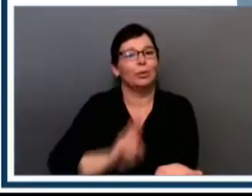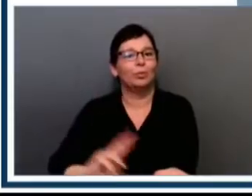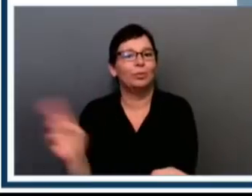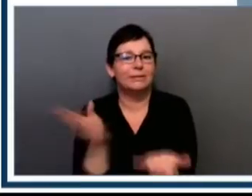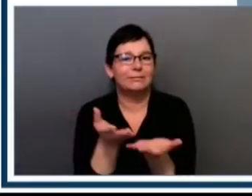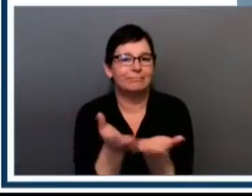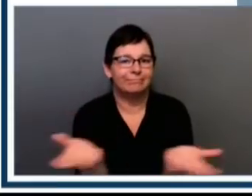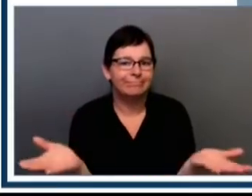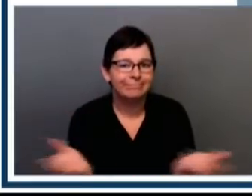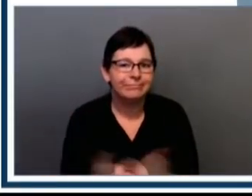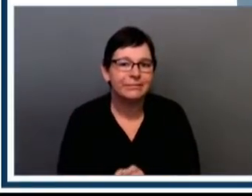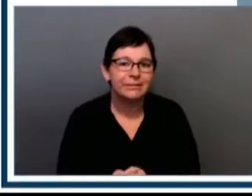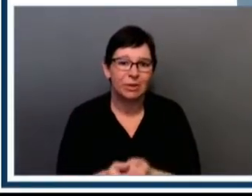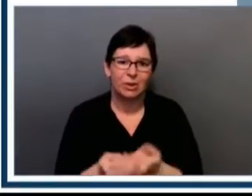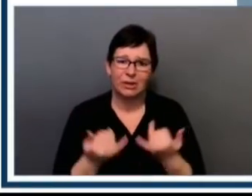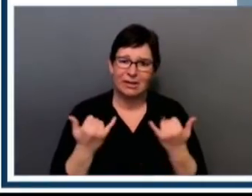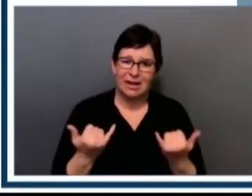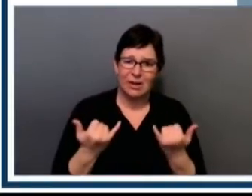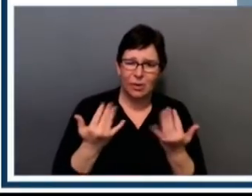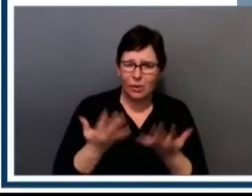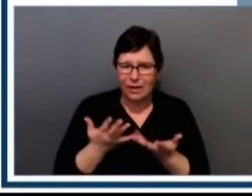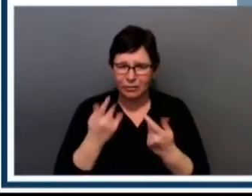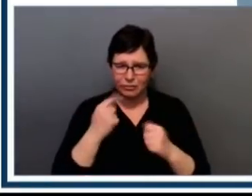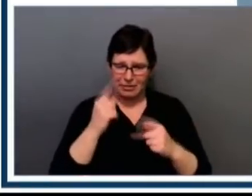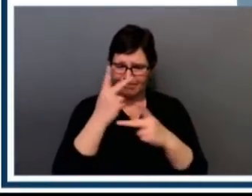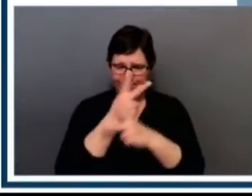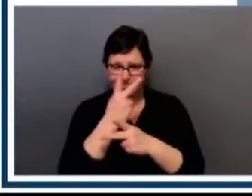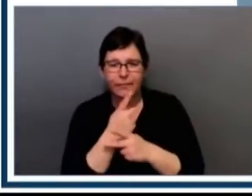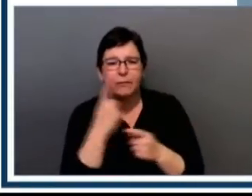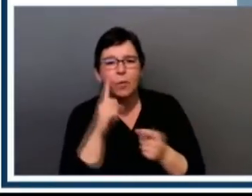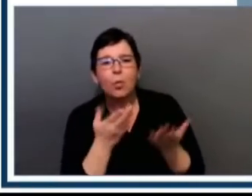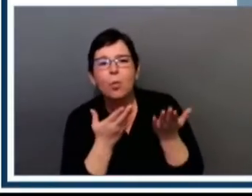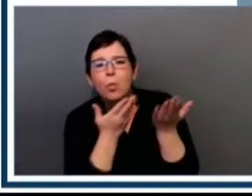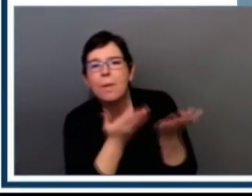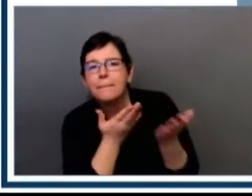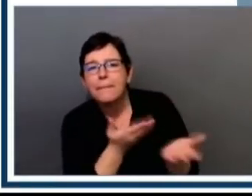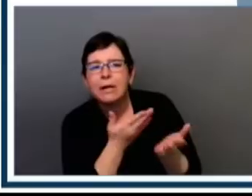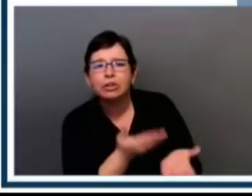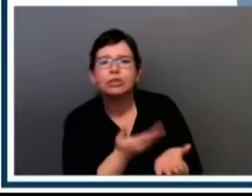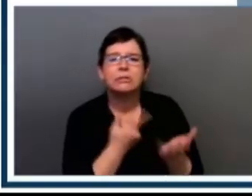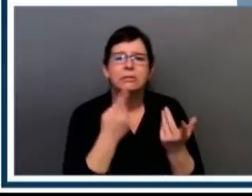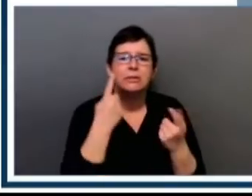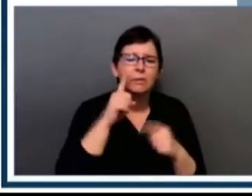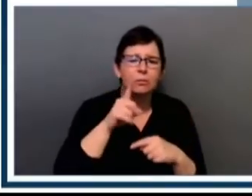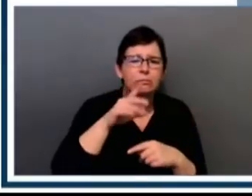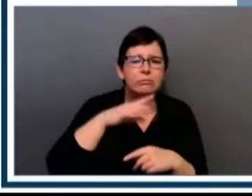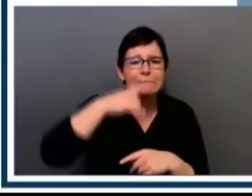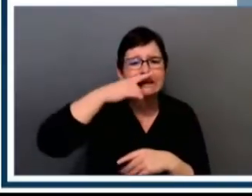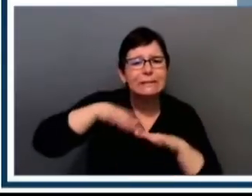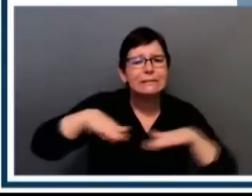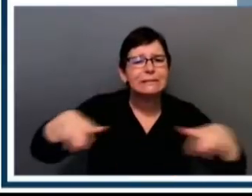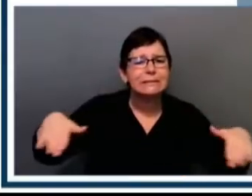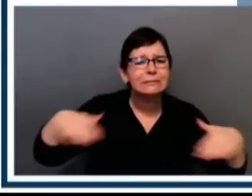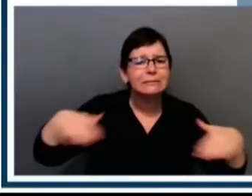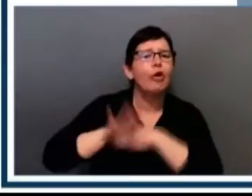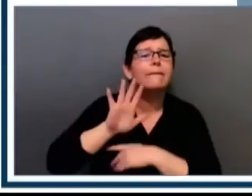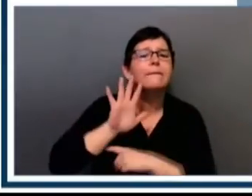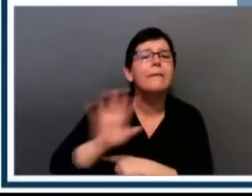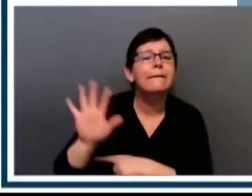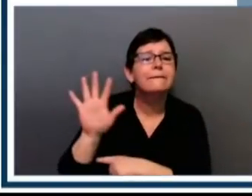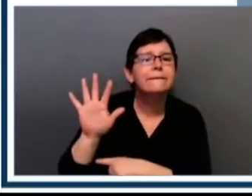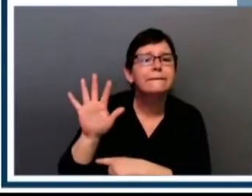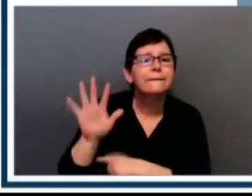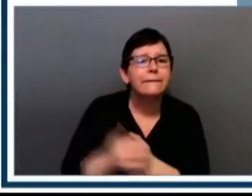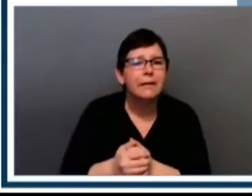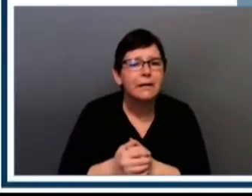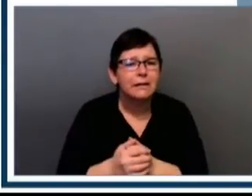under 5. So we'll still need that, and so we're certainly anticipating for the number of months ahead our pharmacy-based program,